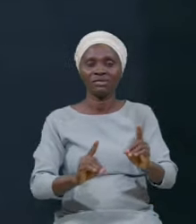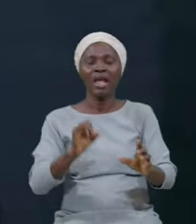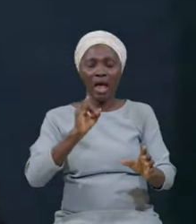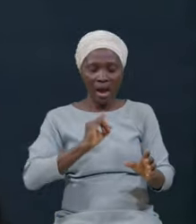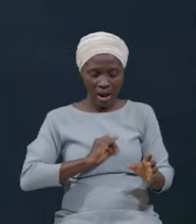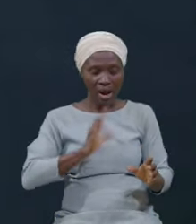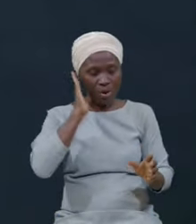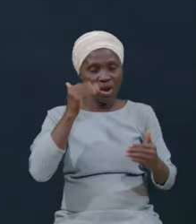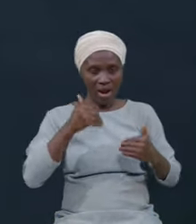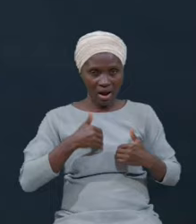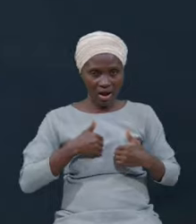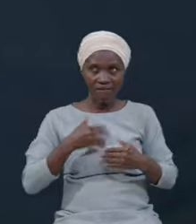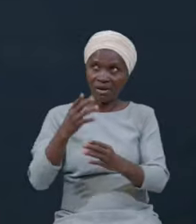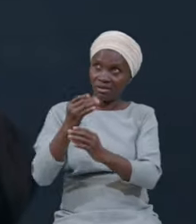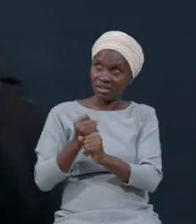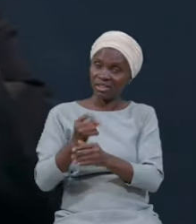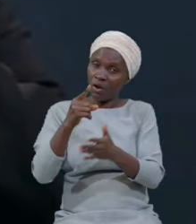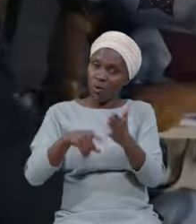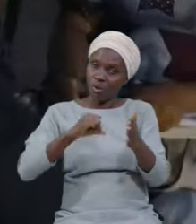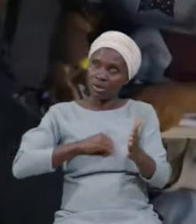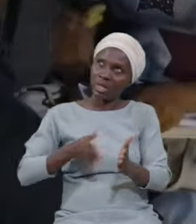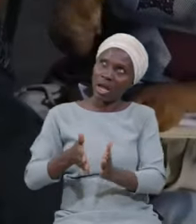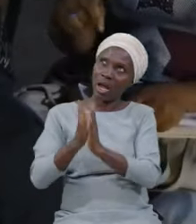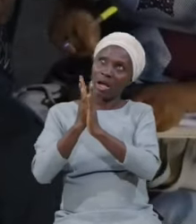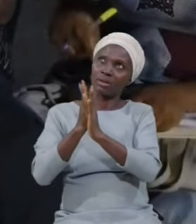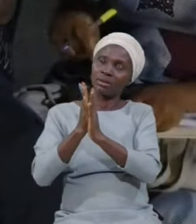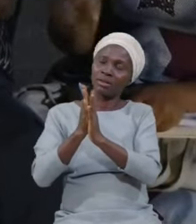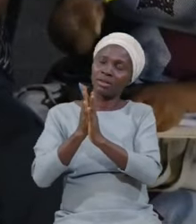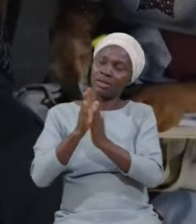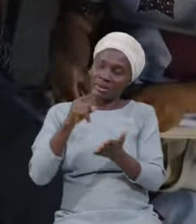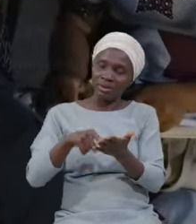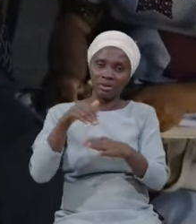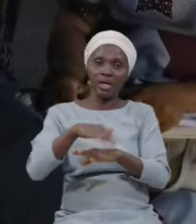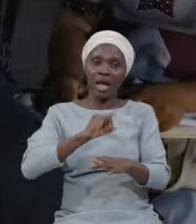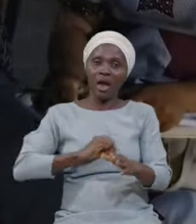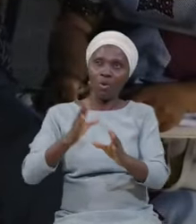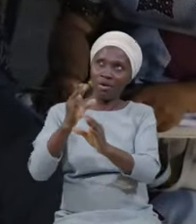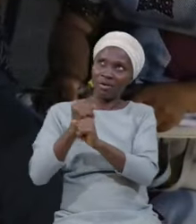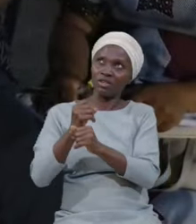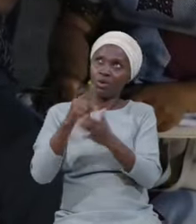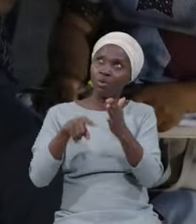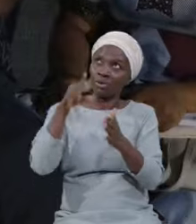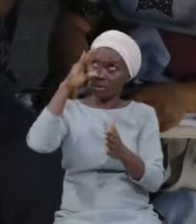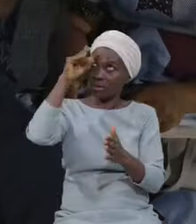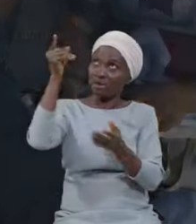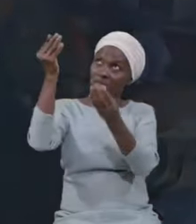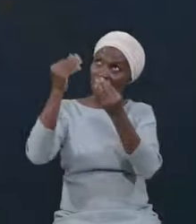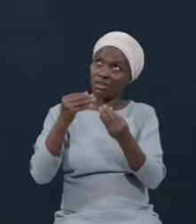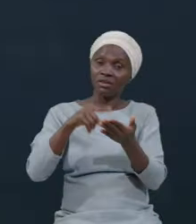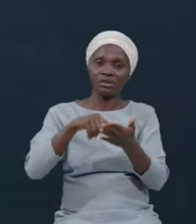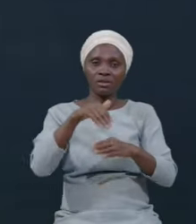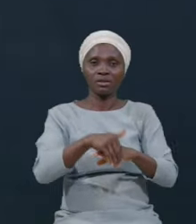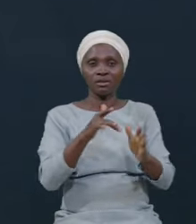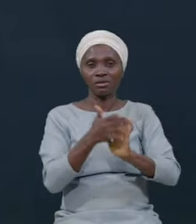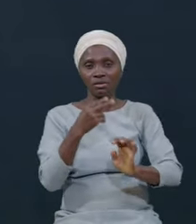will receive what he gives tonight. Look at verse 28. In verse 28, thou